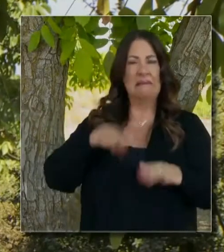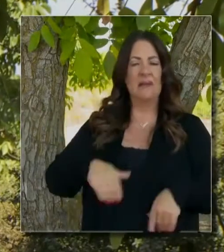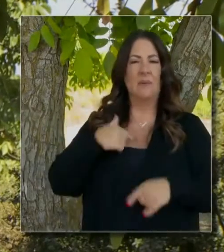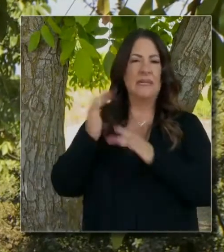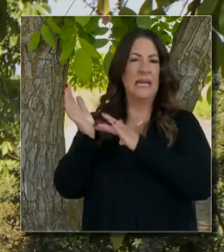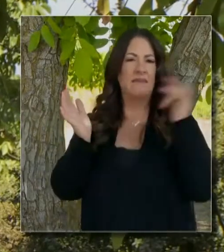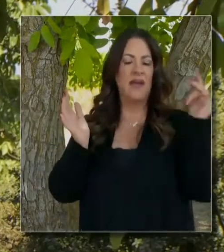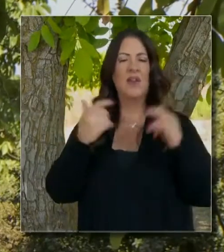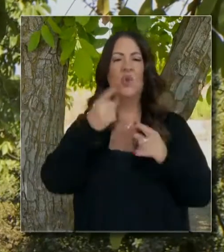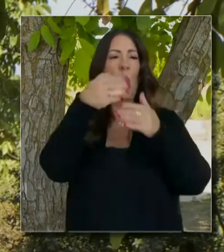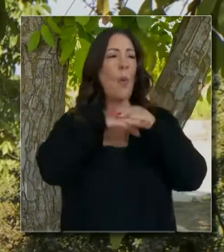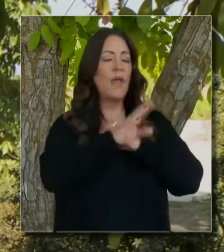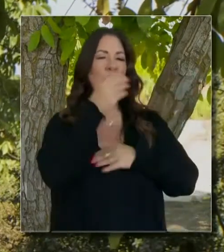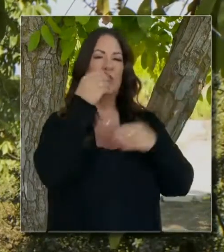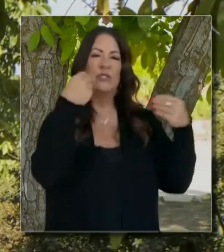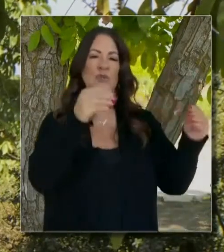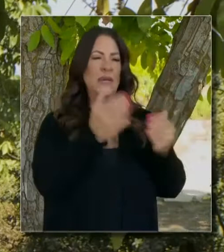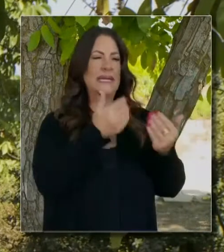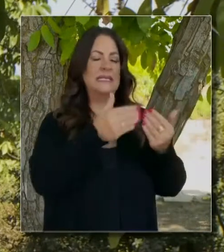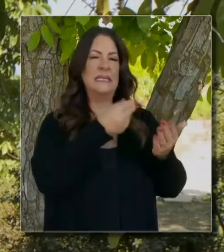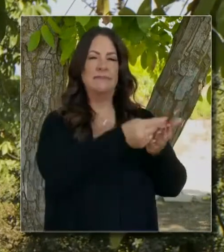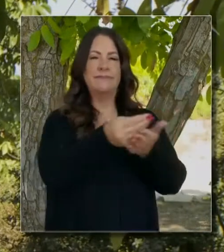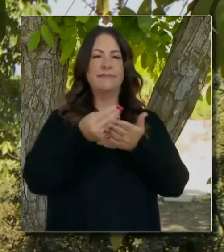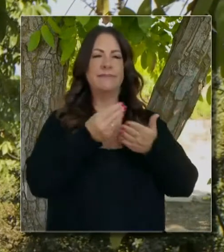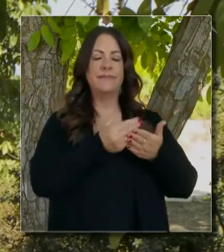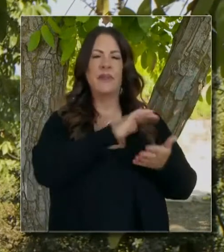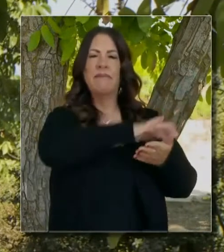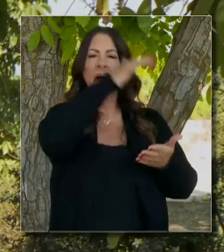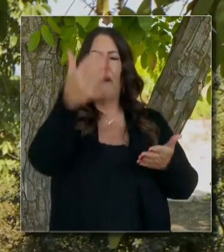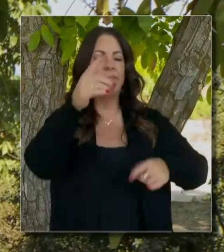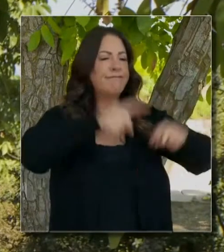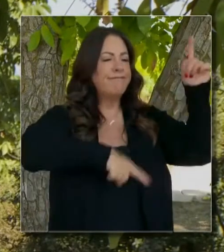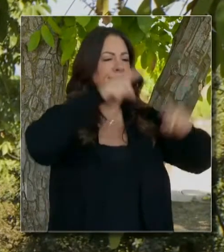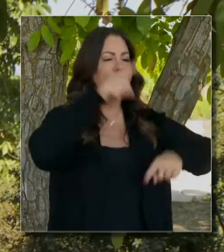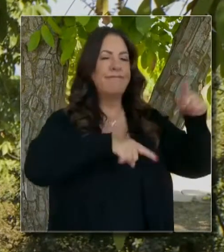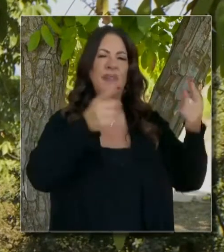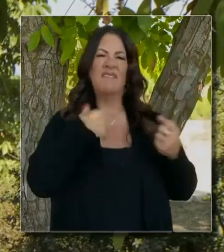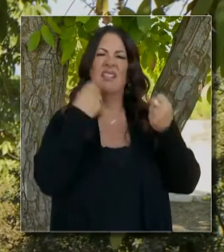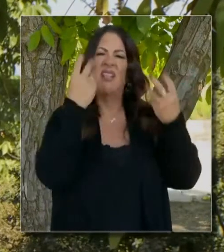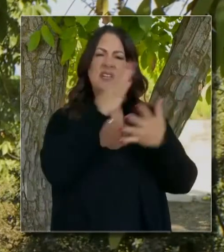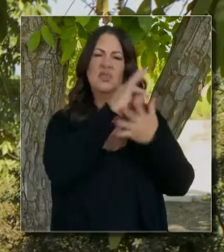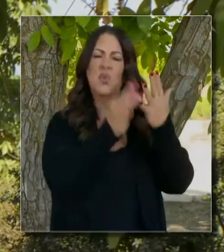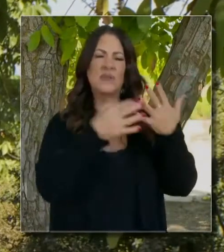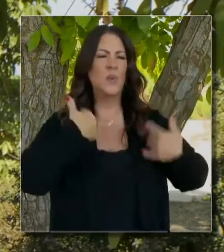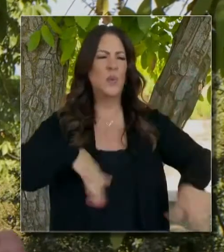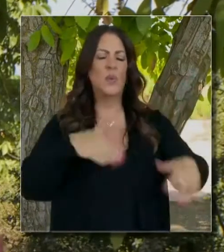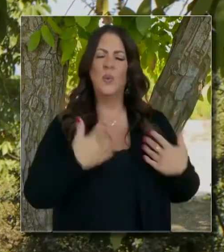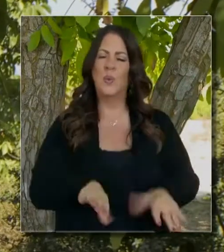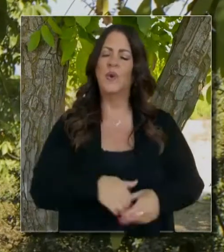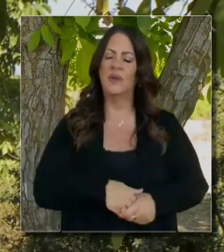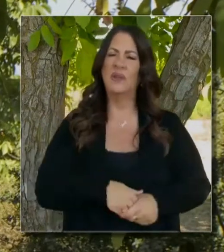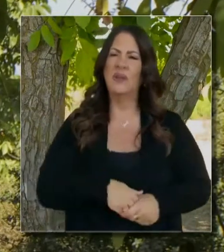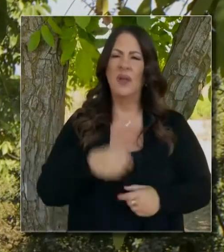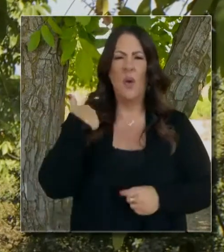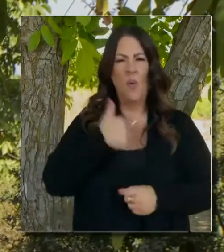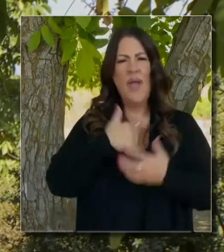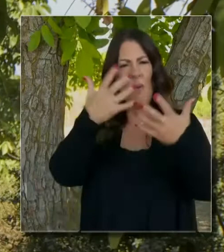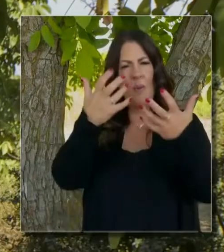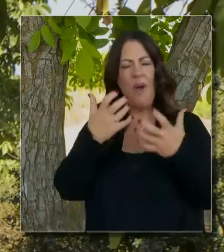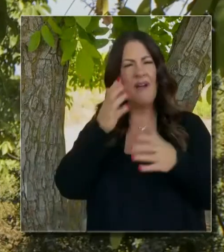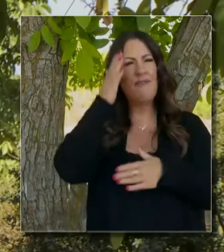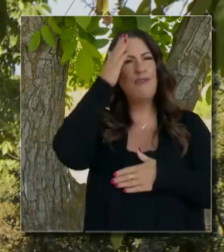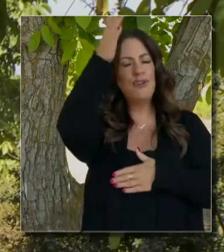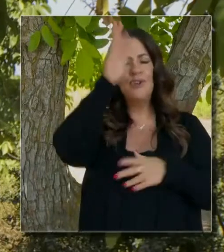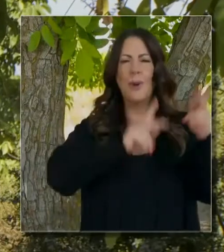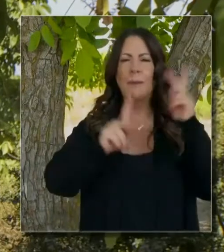there grocery shopping, and the abundance of choices that we have. And we want that extended for generations to come. And